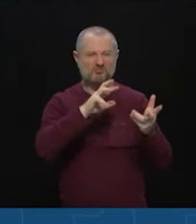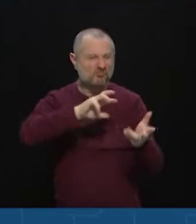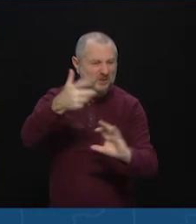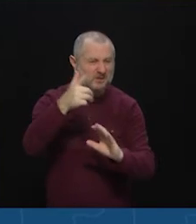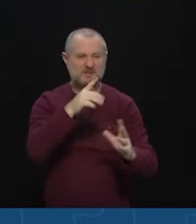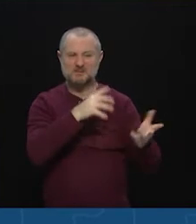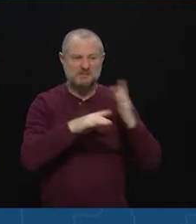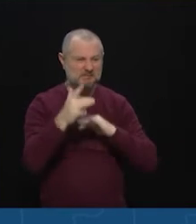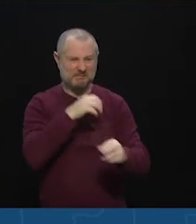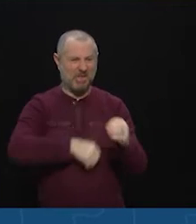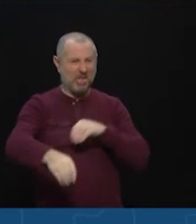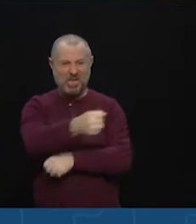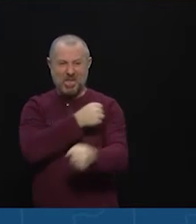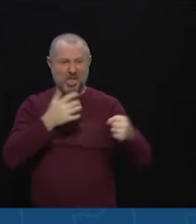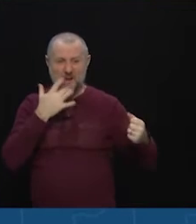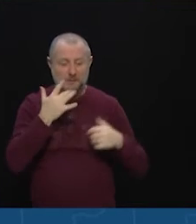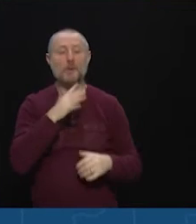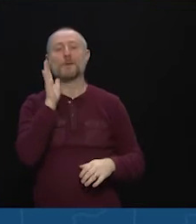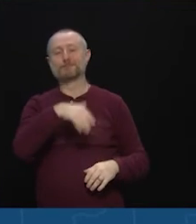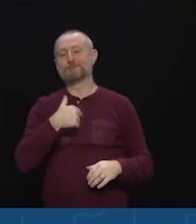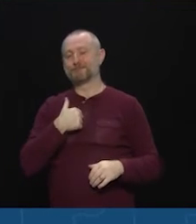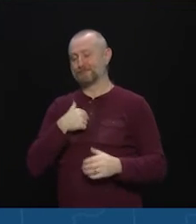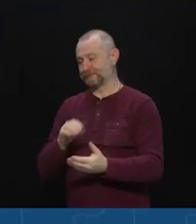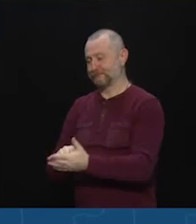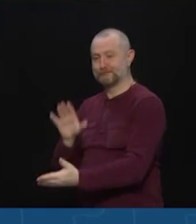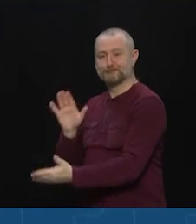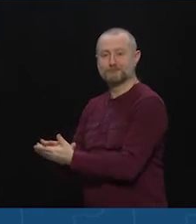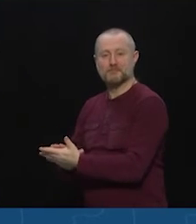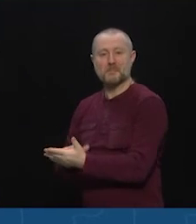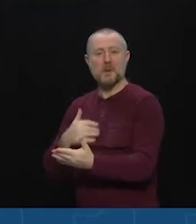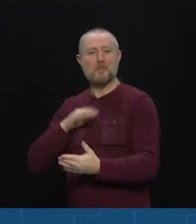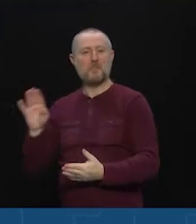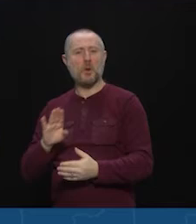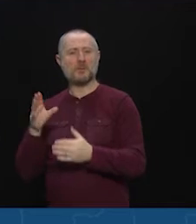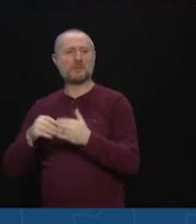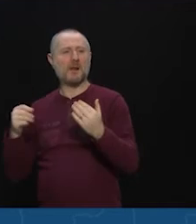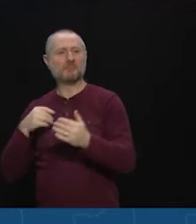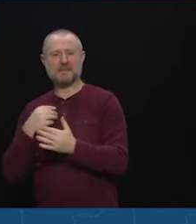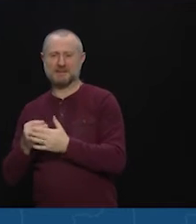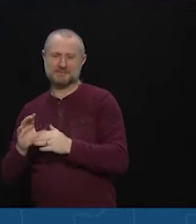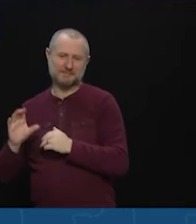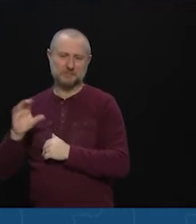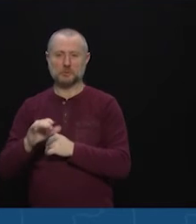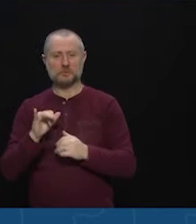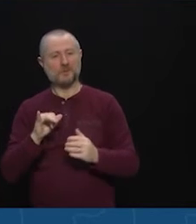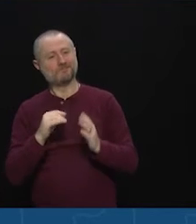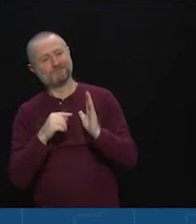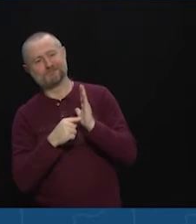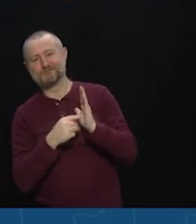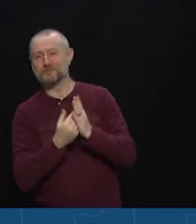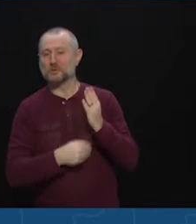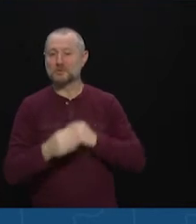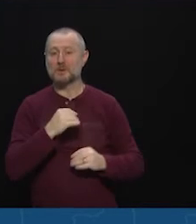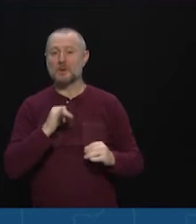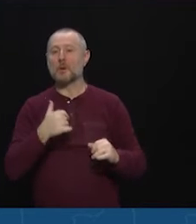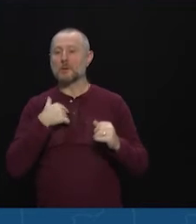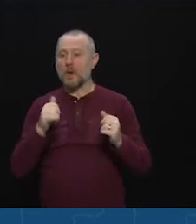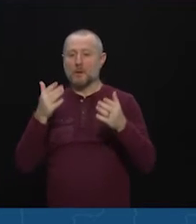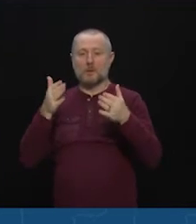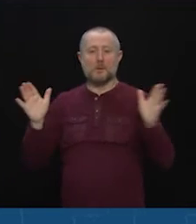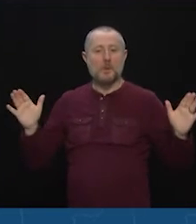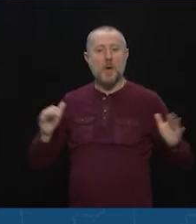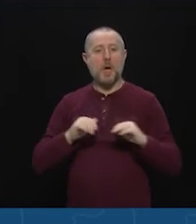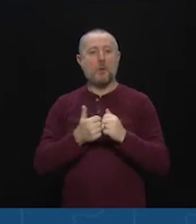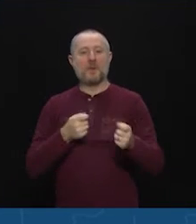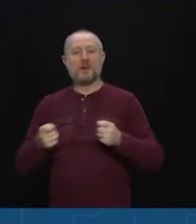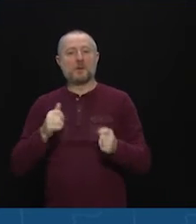I put $10 billion in my budget to address this, we can be smarter about how we handle patients. And these individuals and some of these